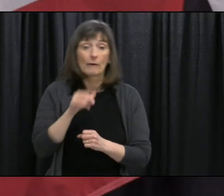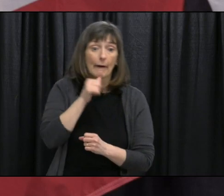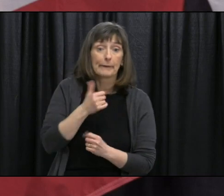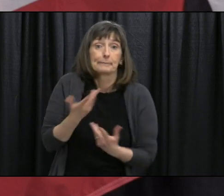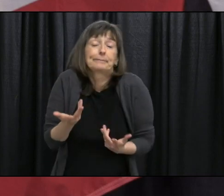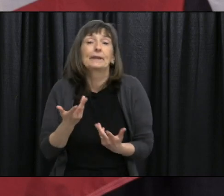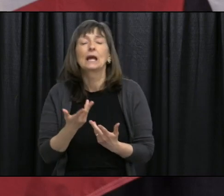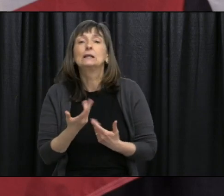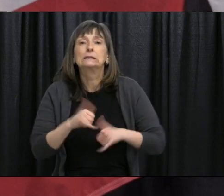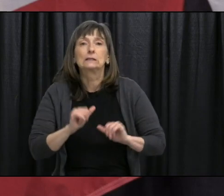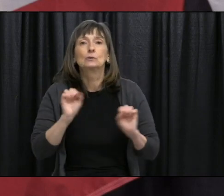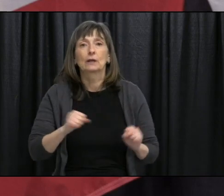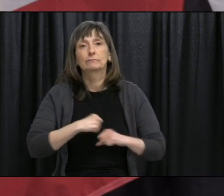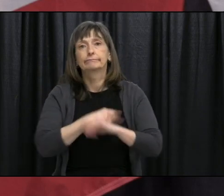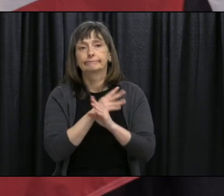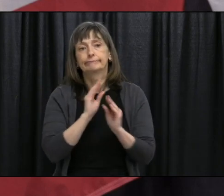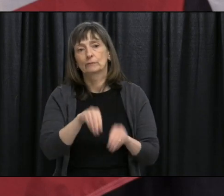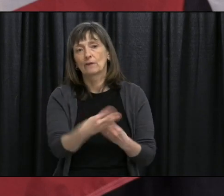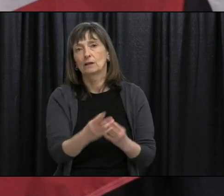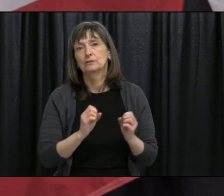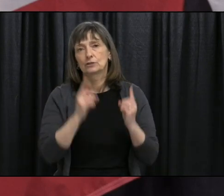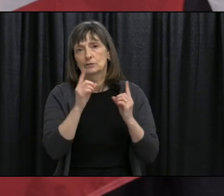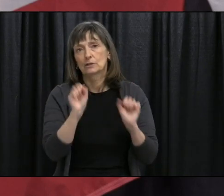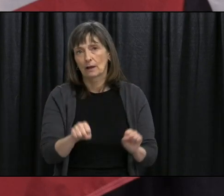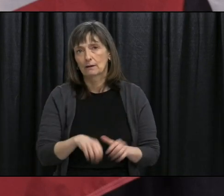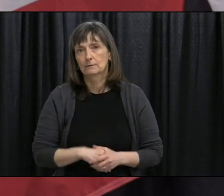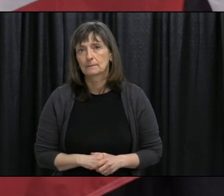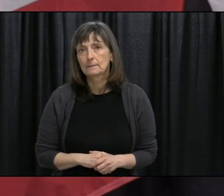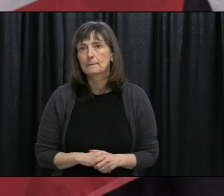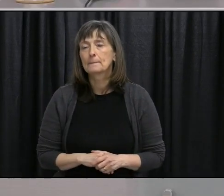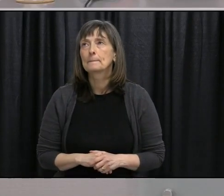will provide that education from.